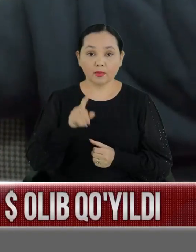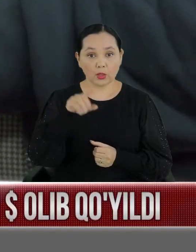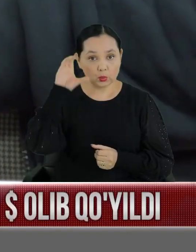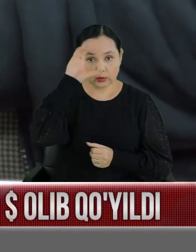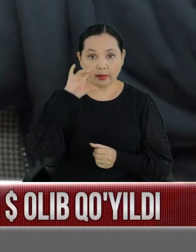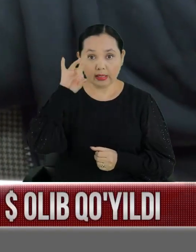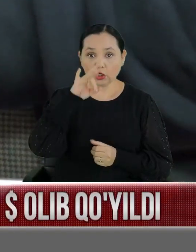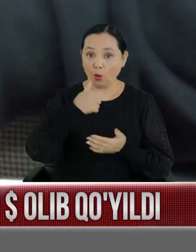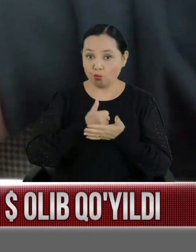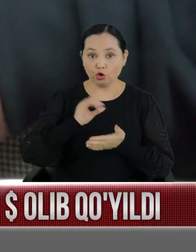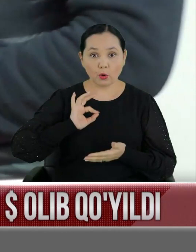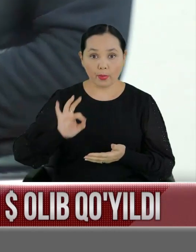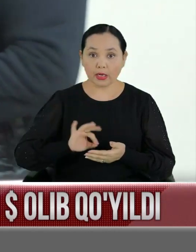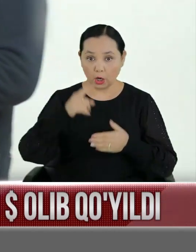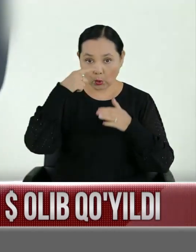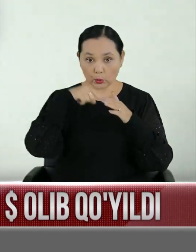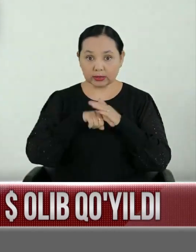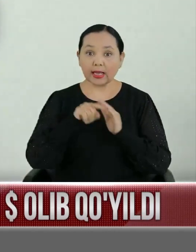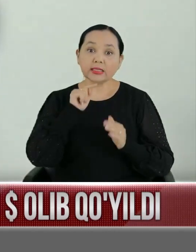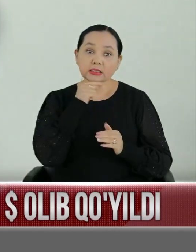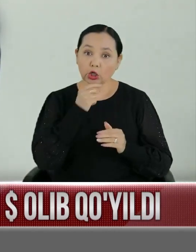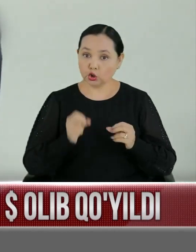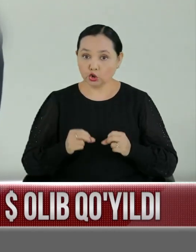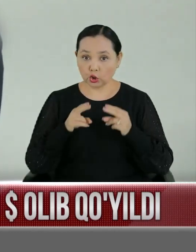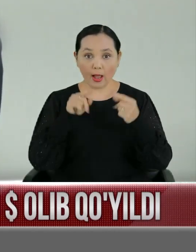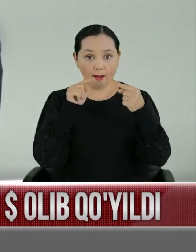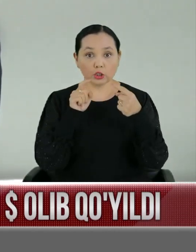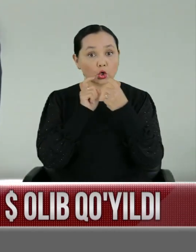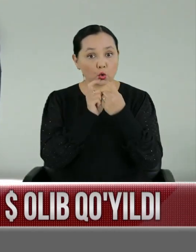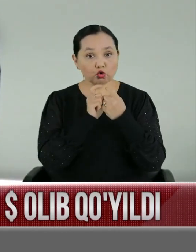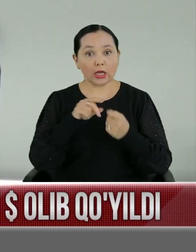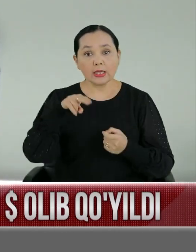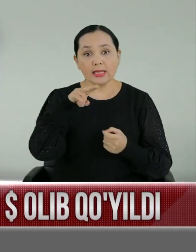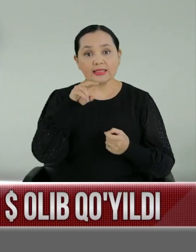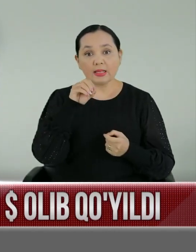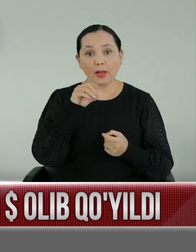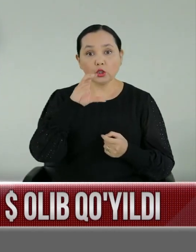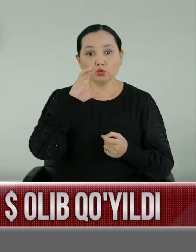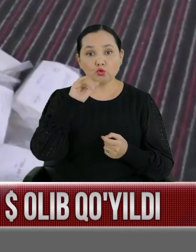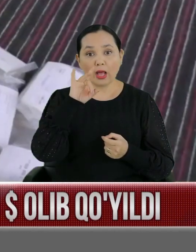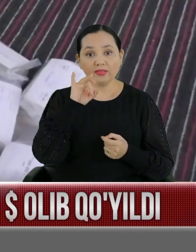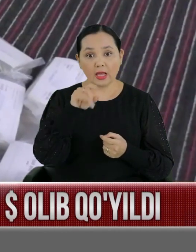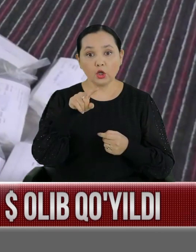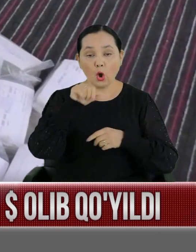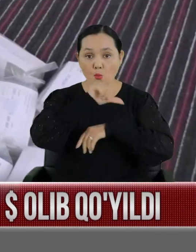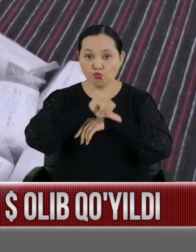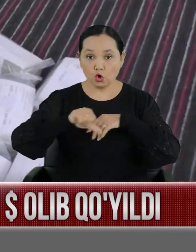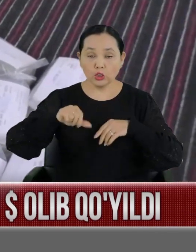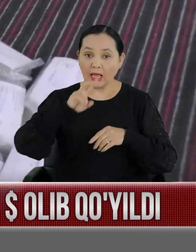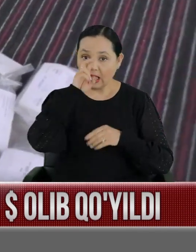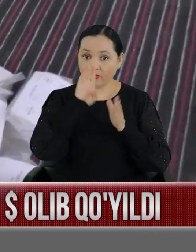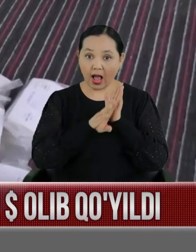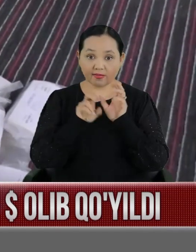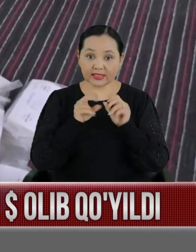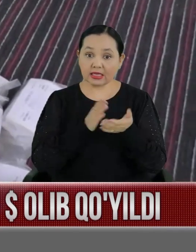O'zbekiston Respublikasi Bosh prokuraturasi huzuridagi iqtisodiy jinoyatlarga qarshi kurashish departamentining Surxondaryo viloyati boshqarmasi hamda Davlat